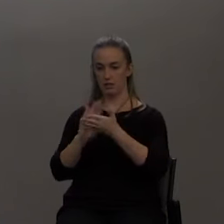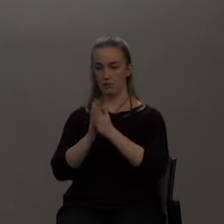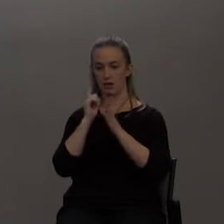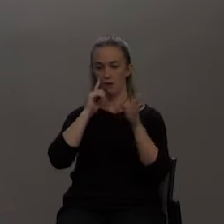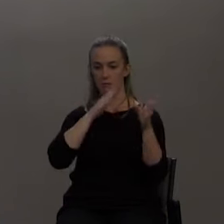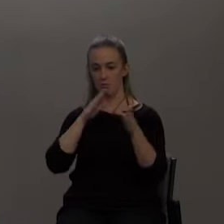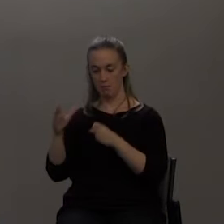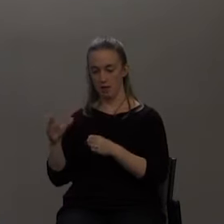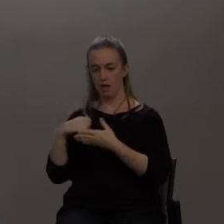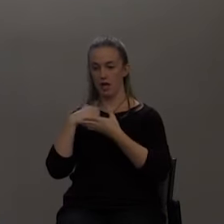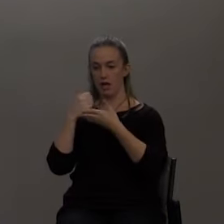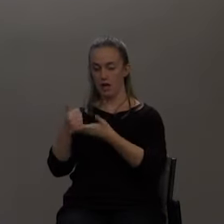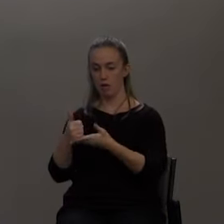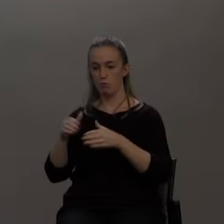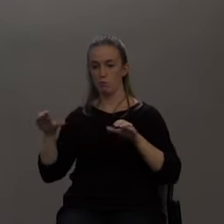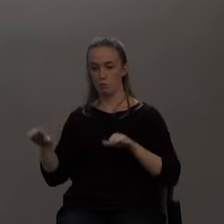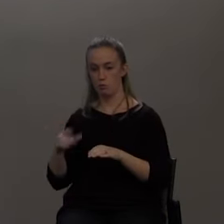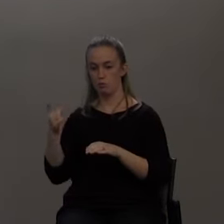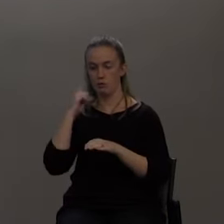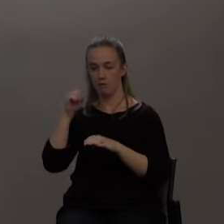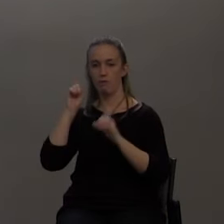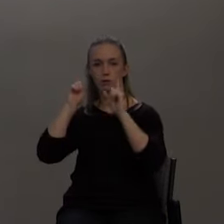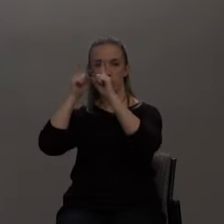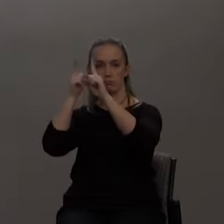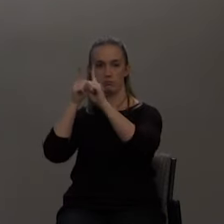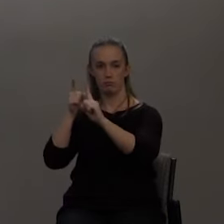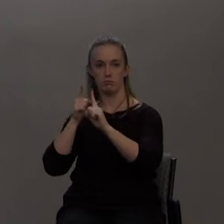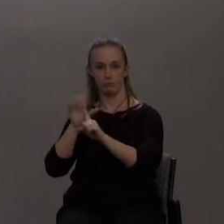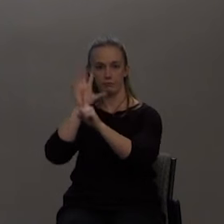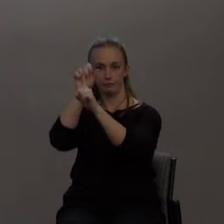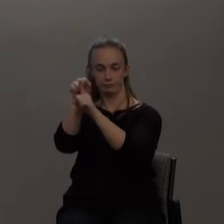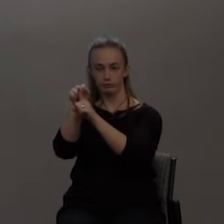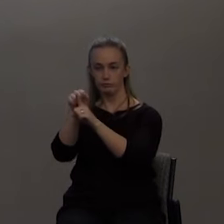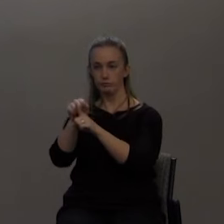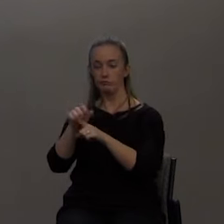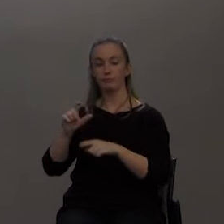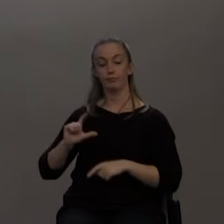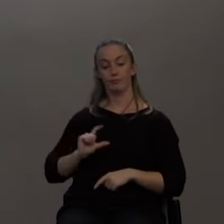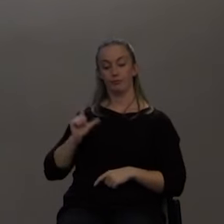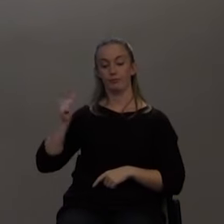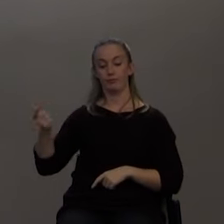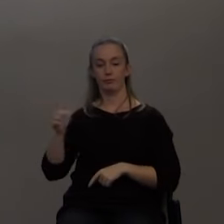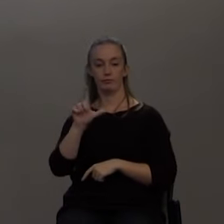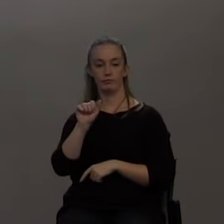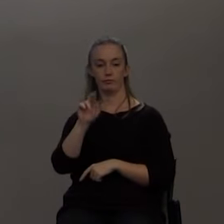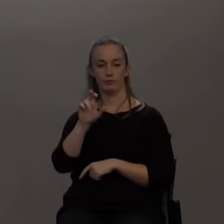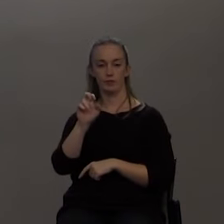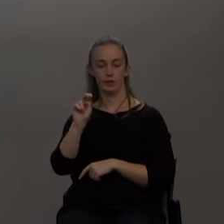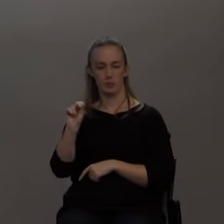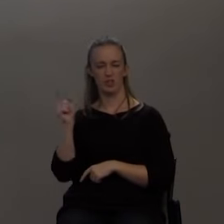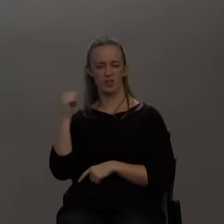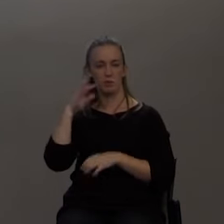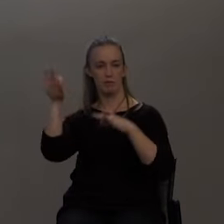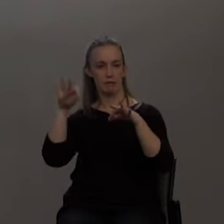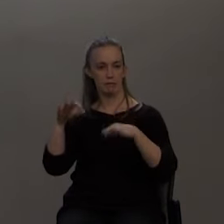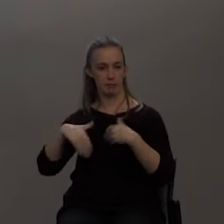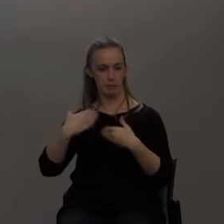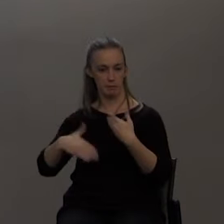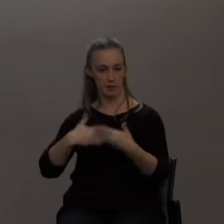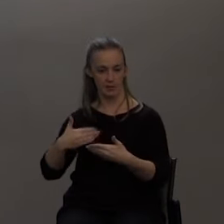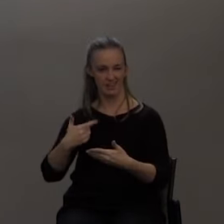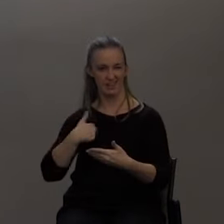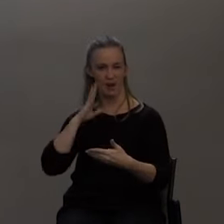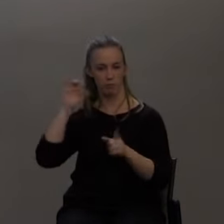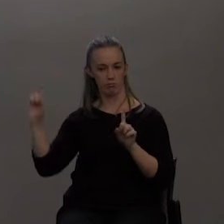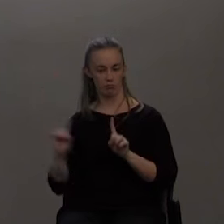to those goals. So with that, I'm going to turn it over to Lauren Callahan, and she is going to walk you through the process. I'm not going to be too far away. And so we're going